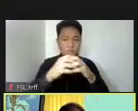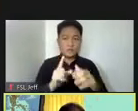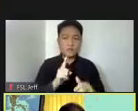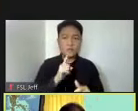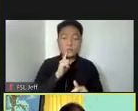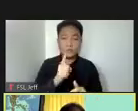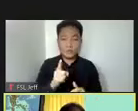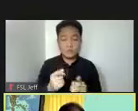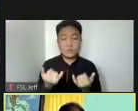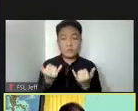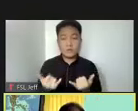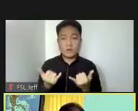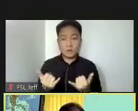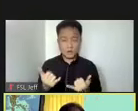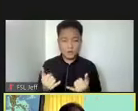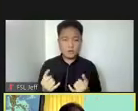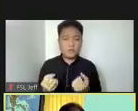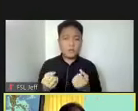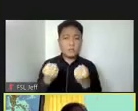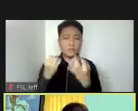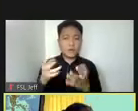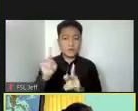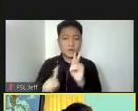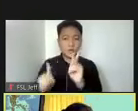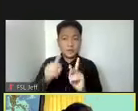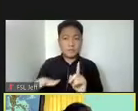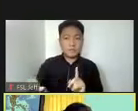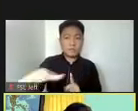because they are the natural dwellers of the land.